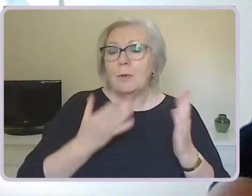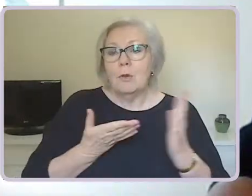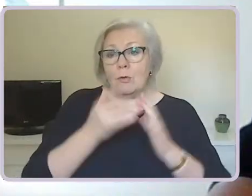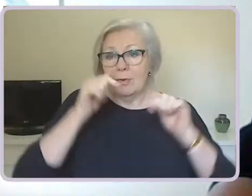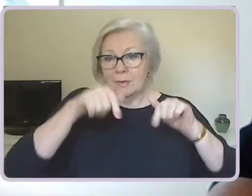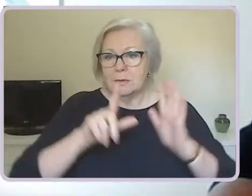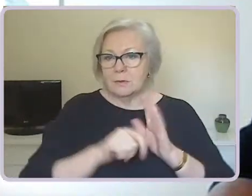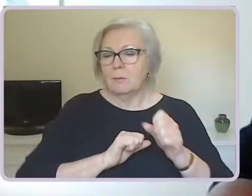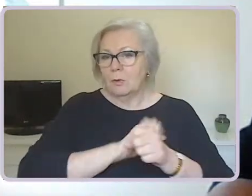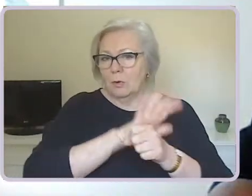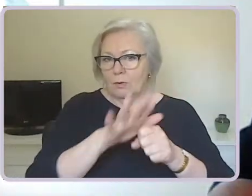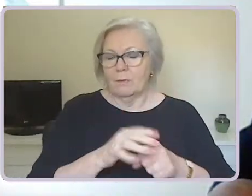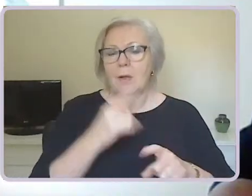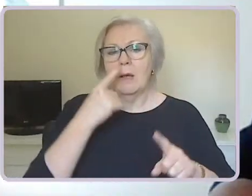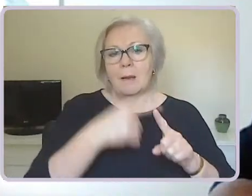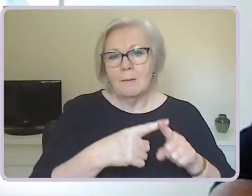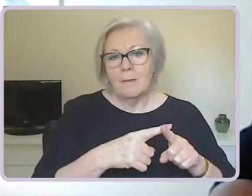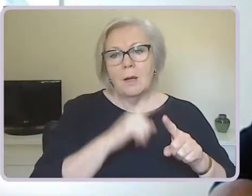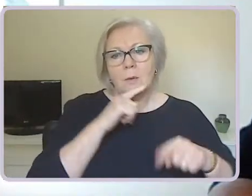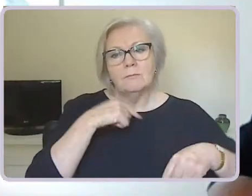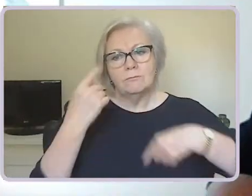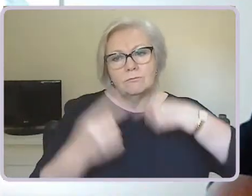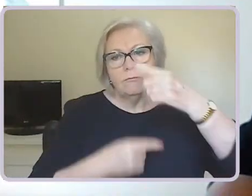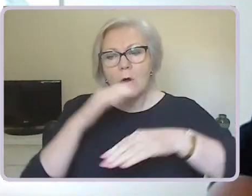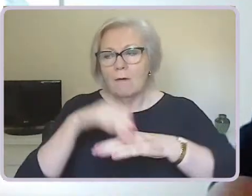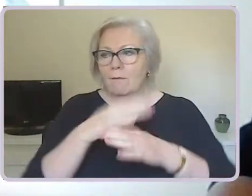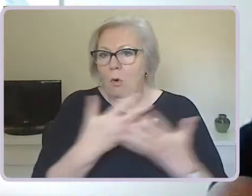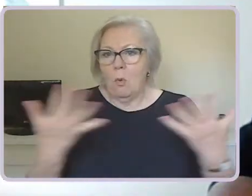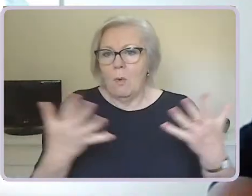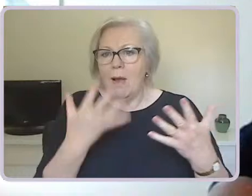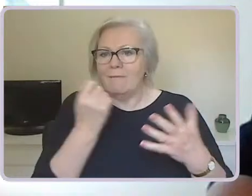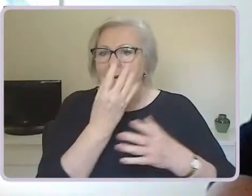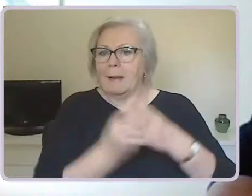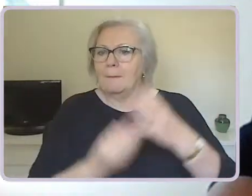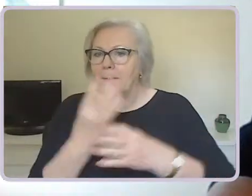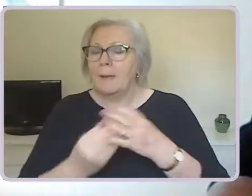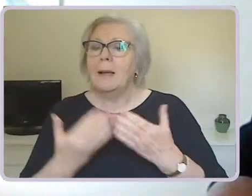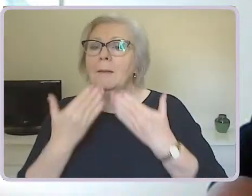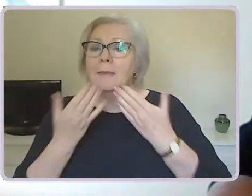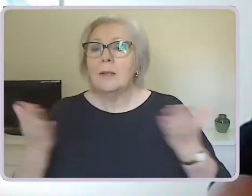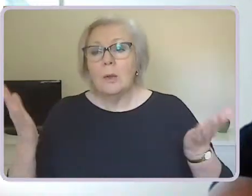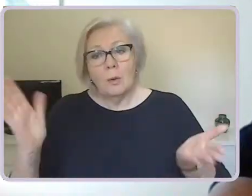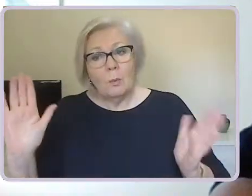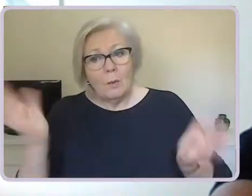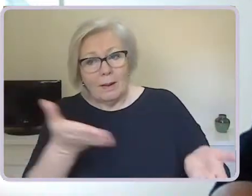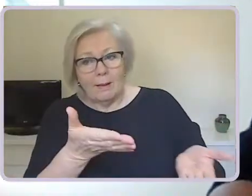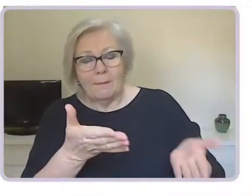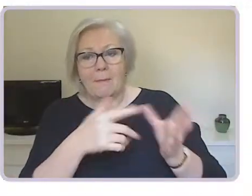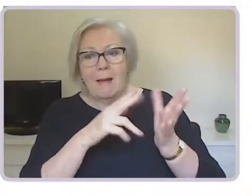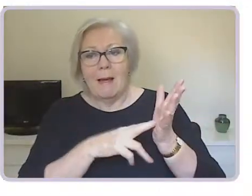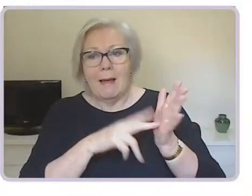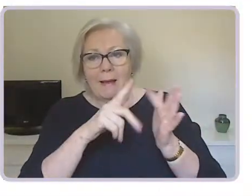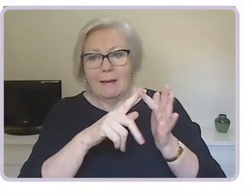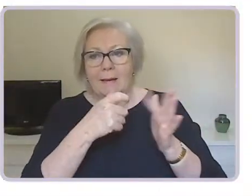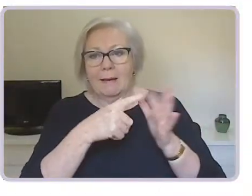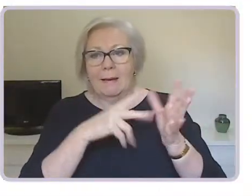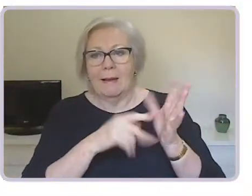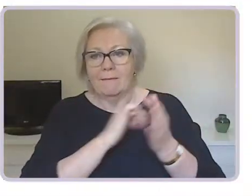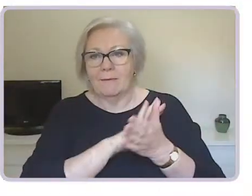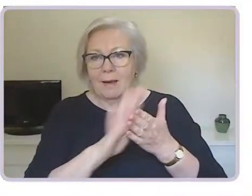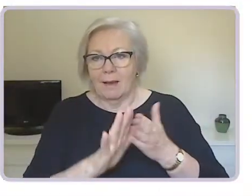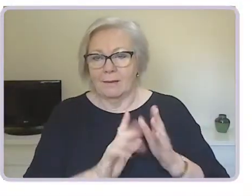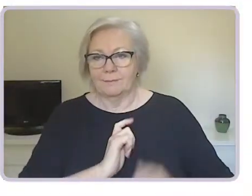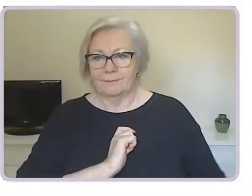pointers to where the shortfalls might lie. Please welcome Professor Anne Kavanagh.